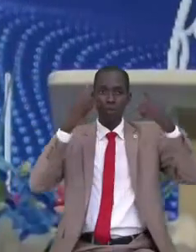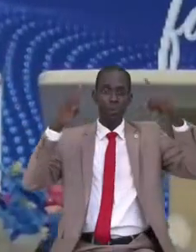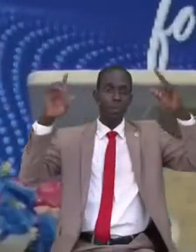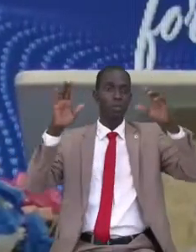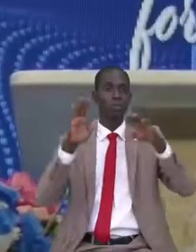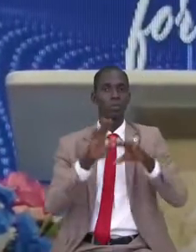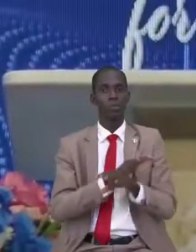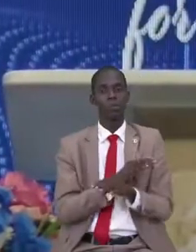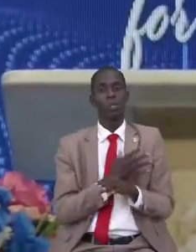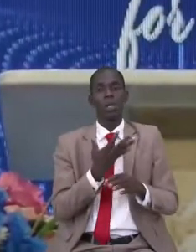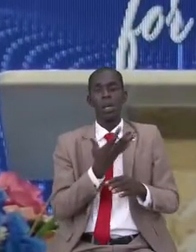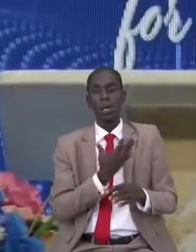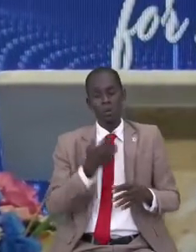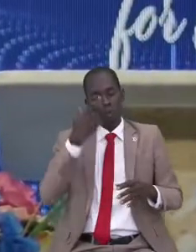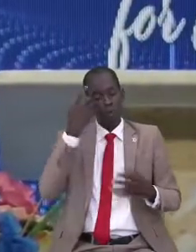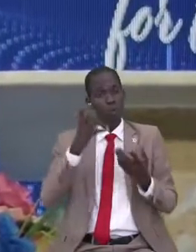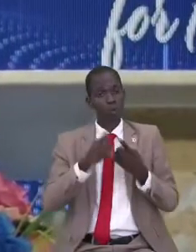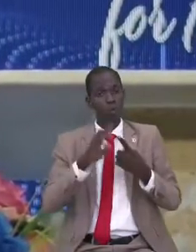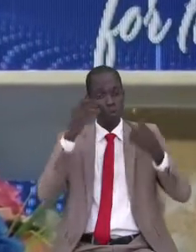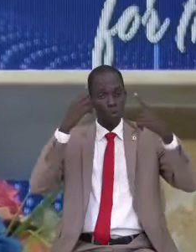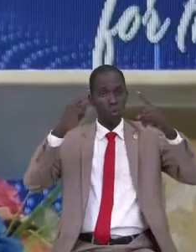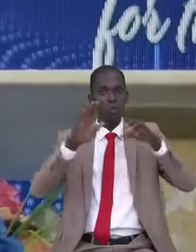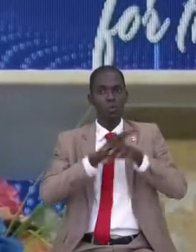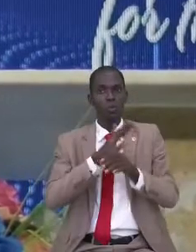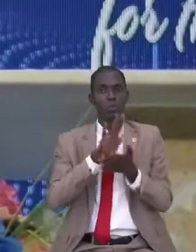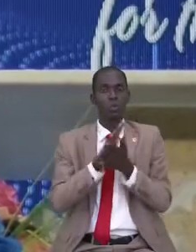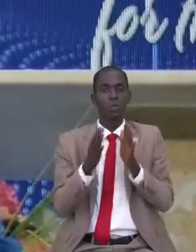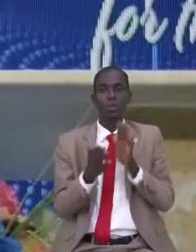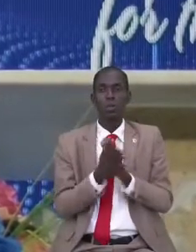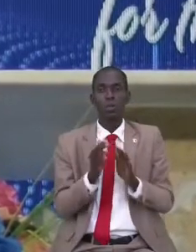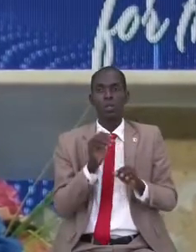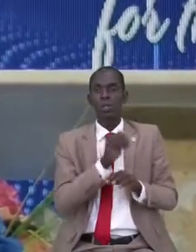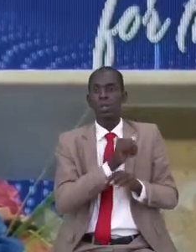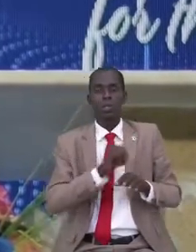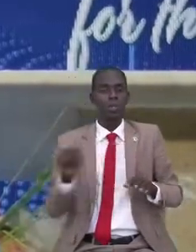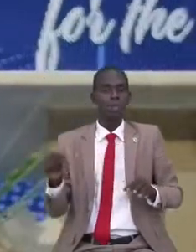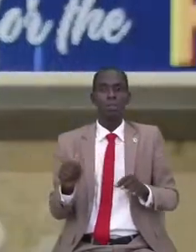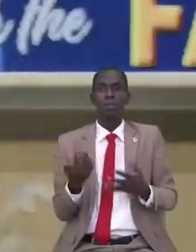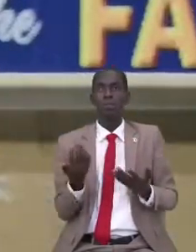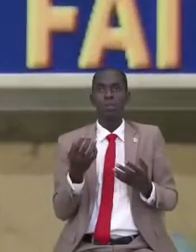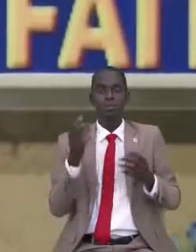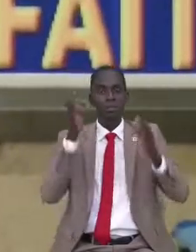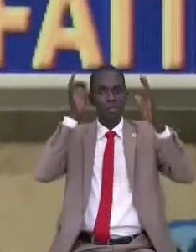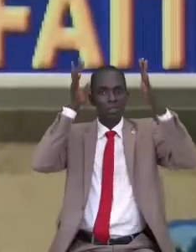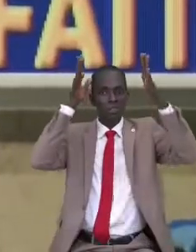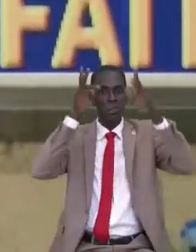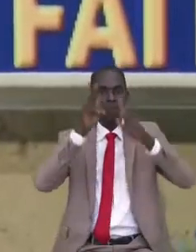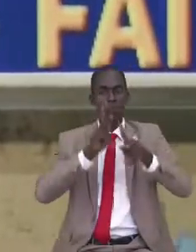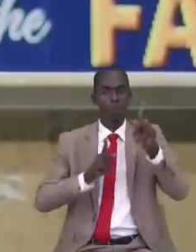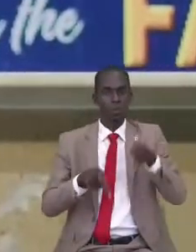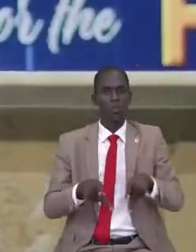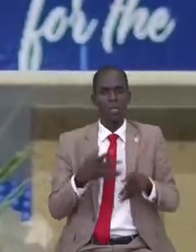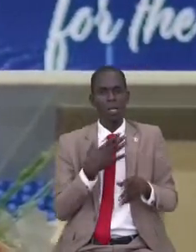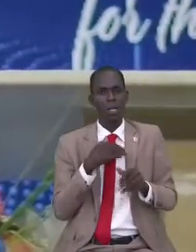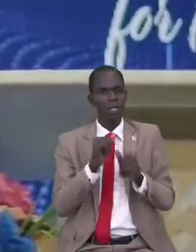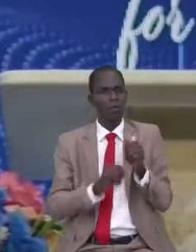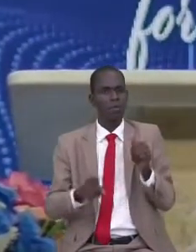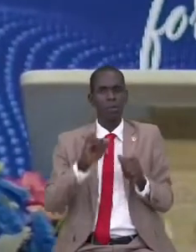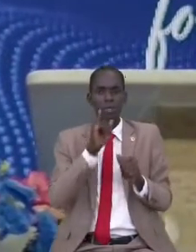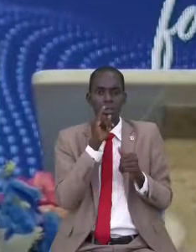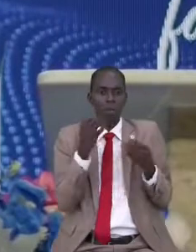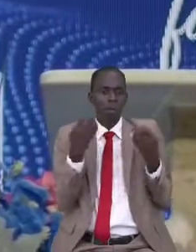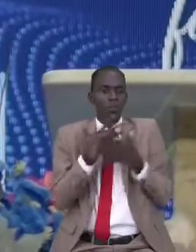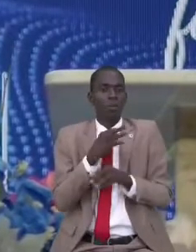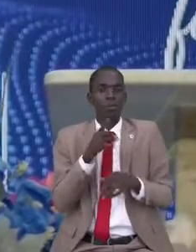beach to be successful, you become like a terrifying tyrant. And everybody is afraid of you. And when the tyrant,